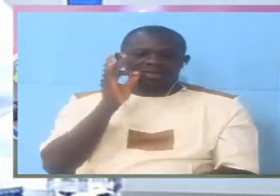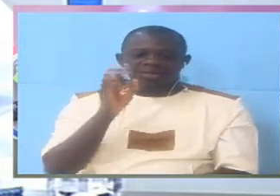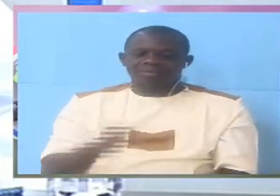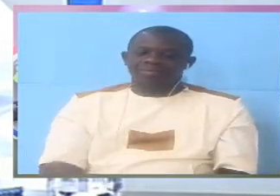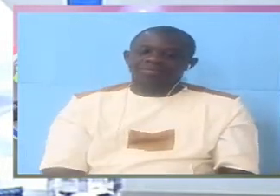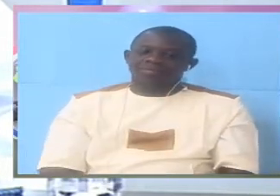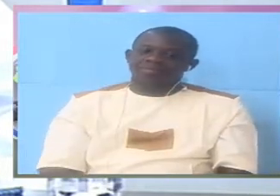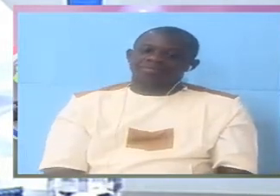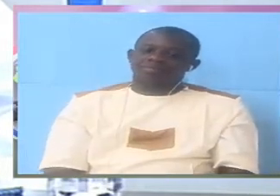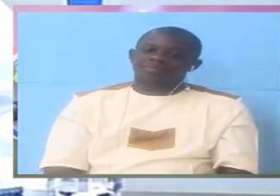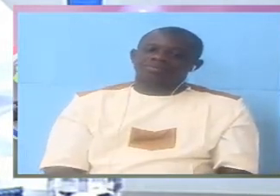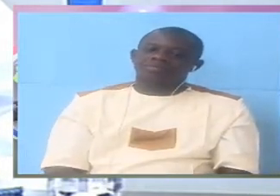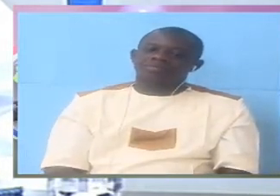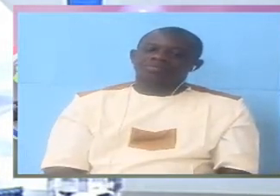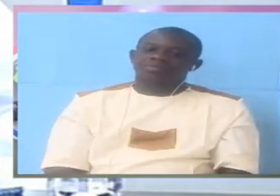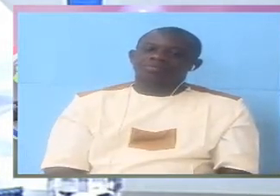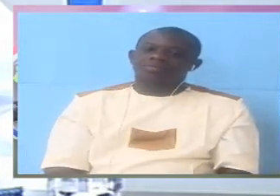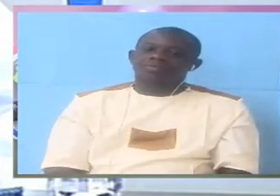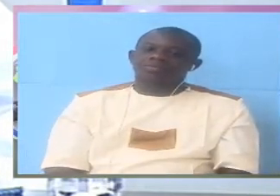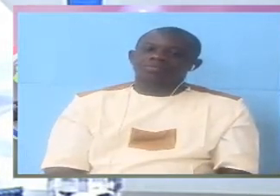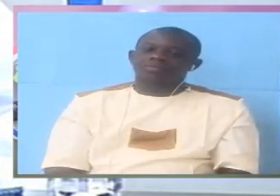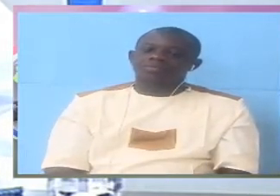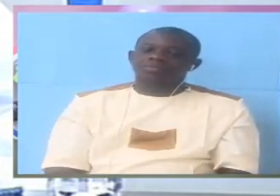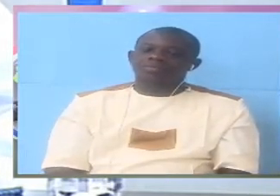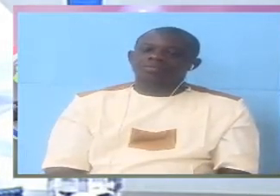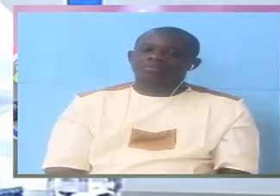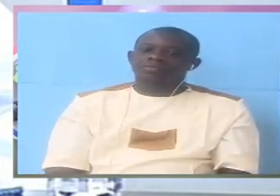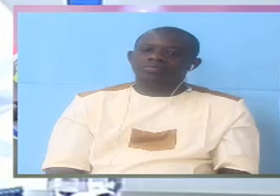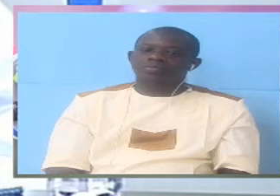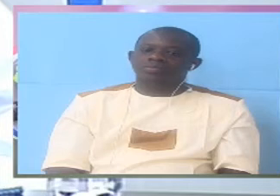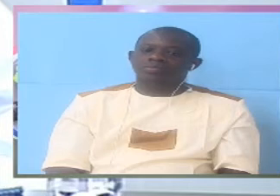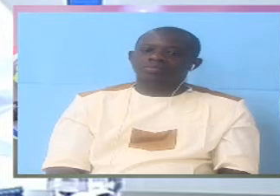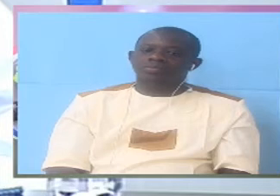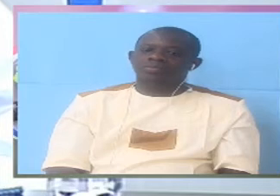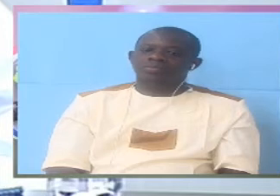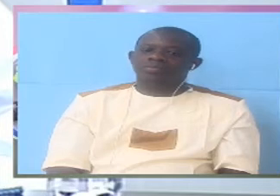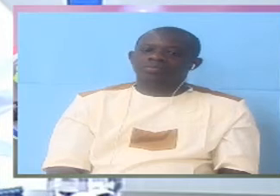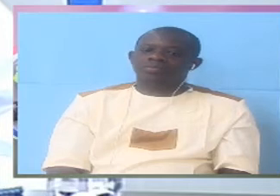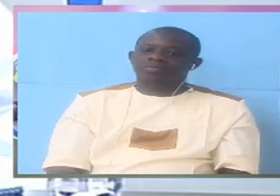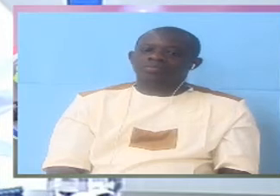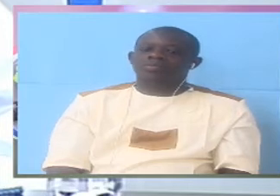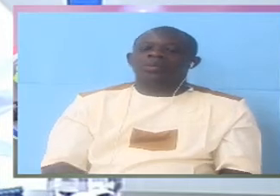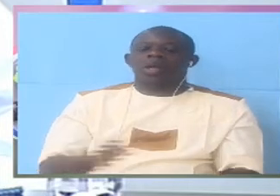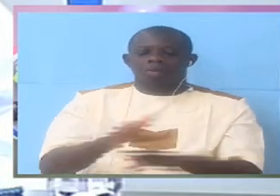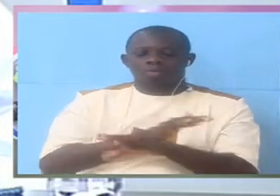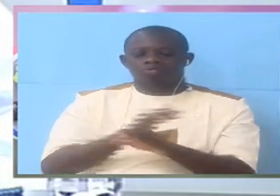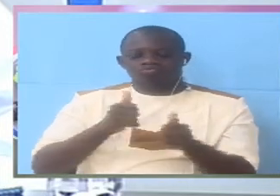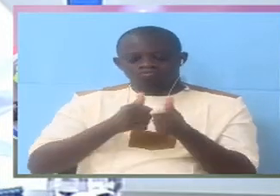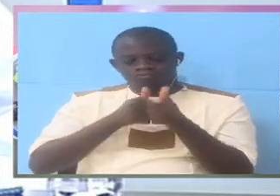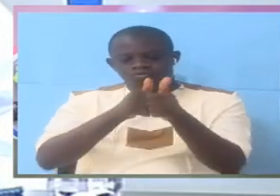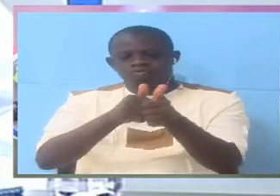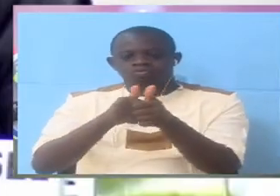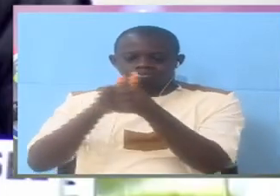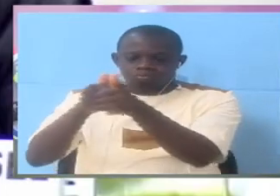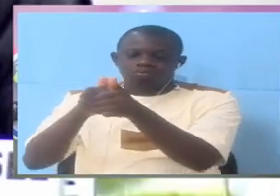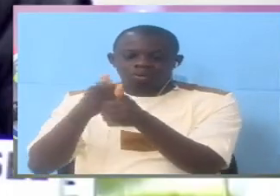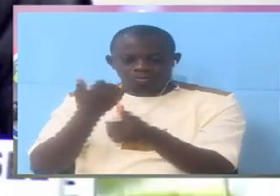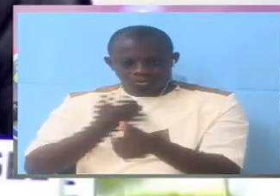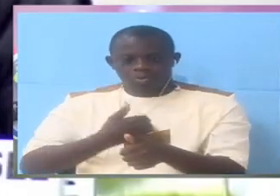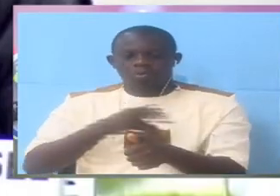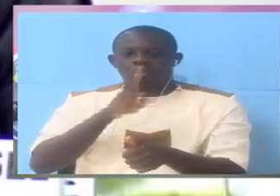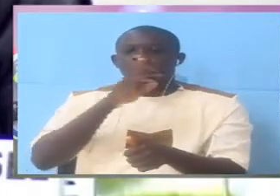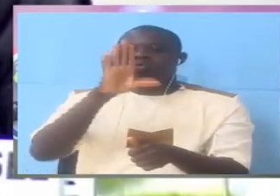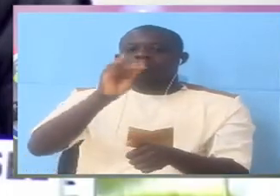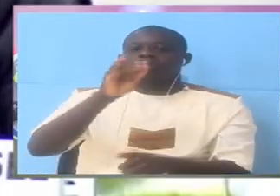The casing was done by the CE. The what? Casing. The casing? Yeah. Was done by